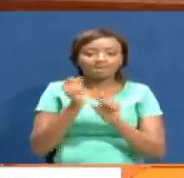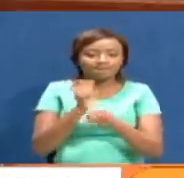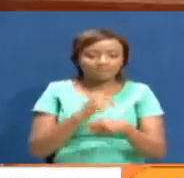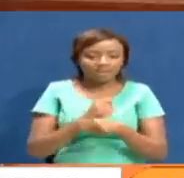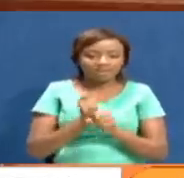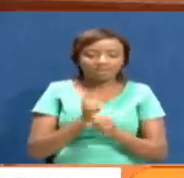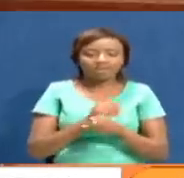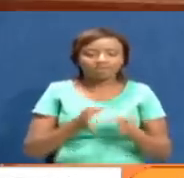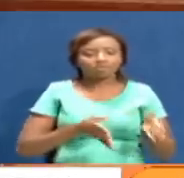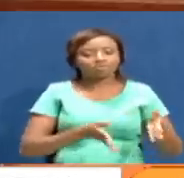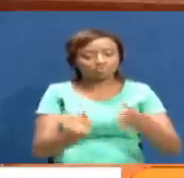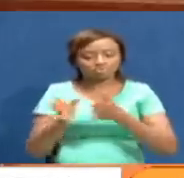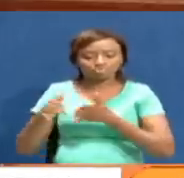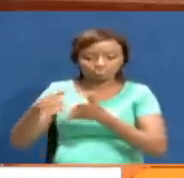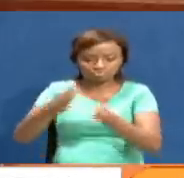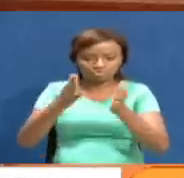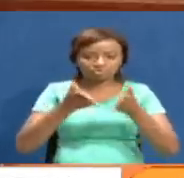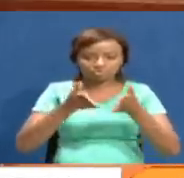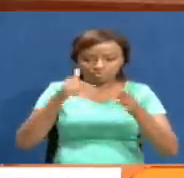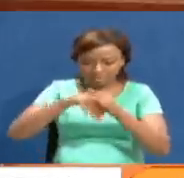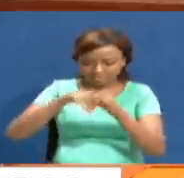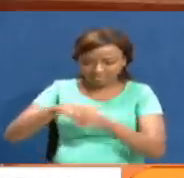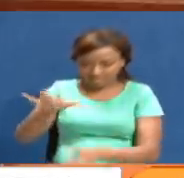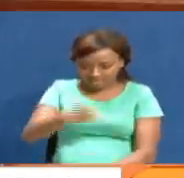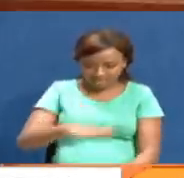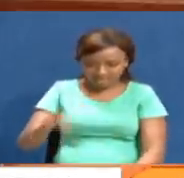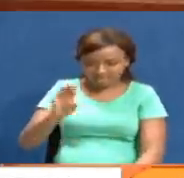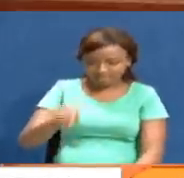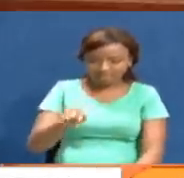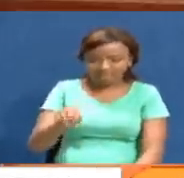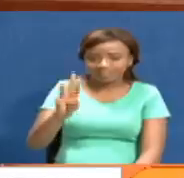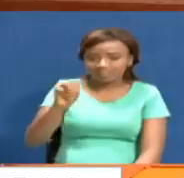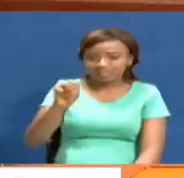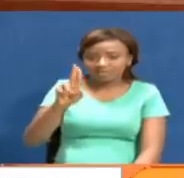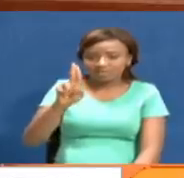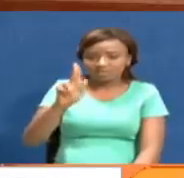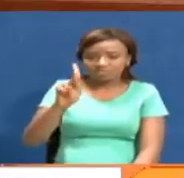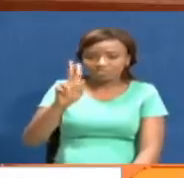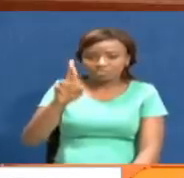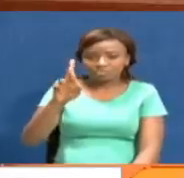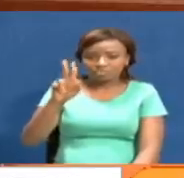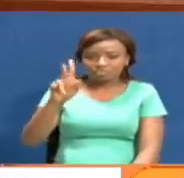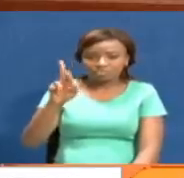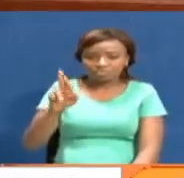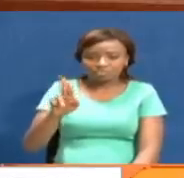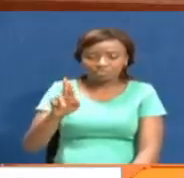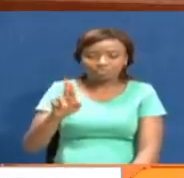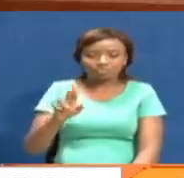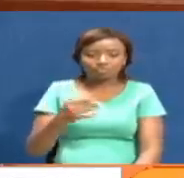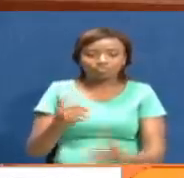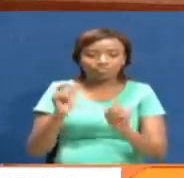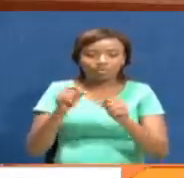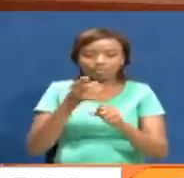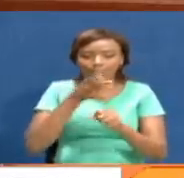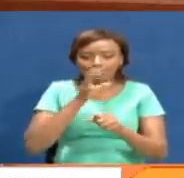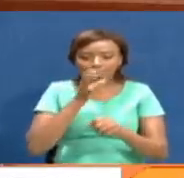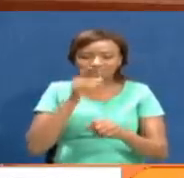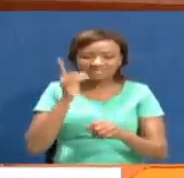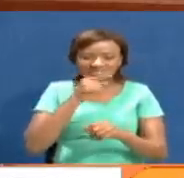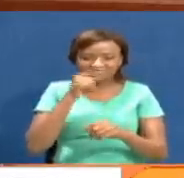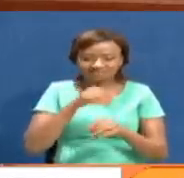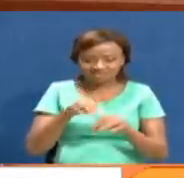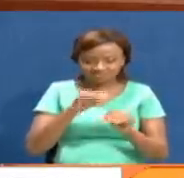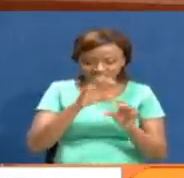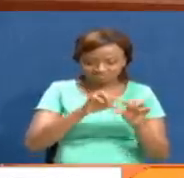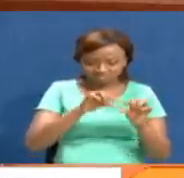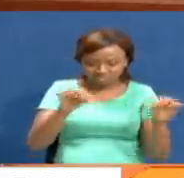making all the roads within the Mokoro system putting new sewer lines, which